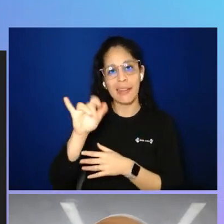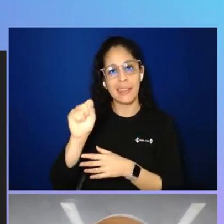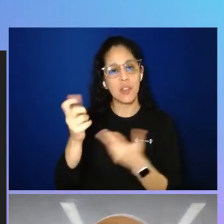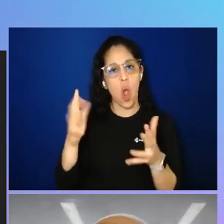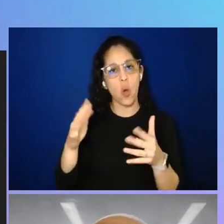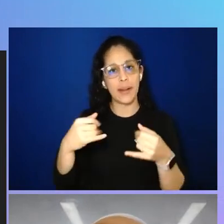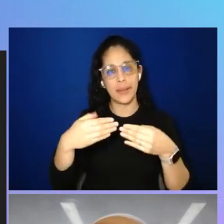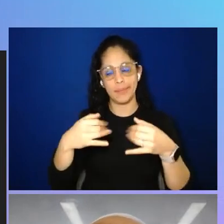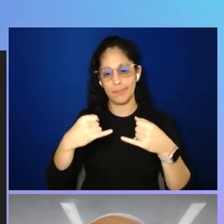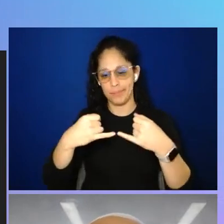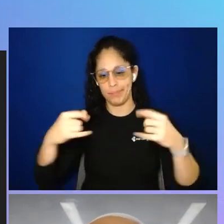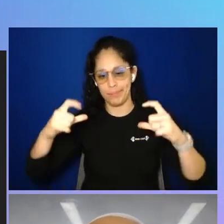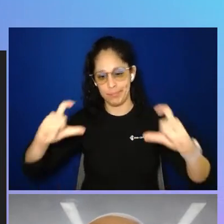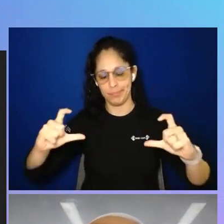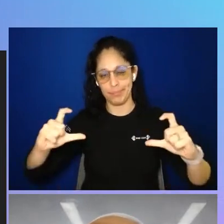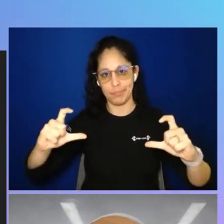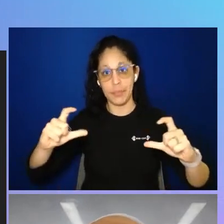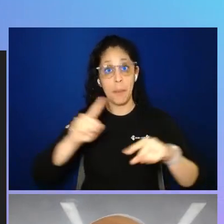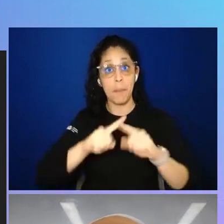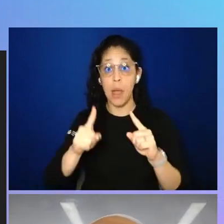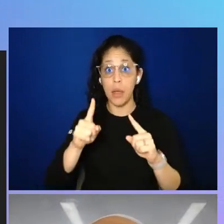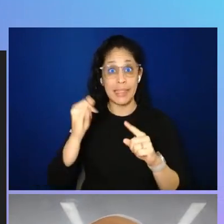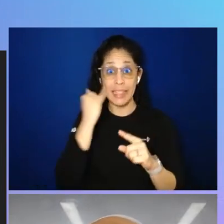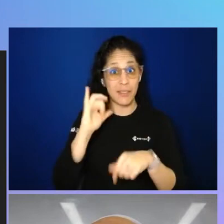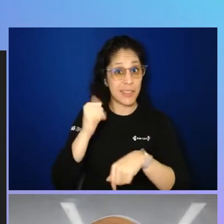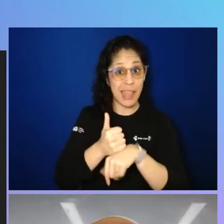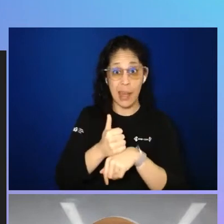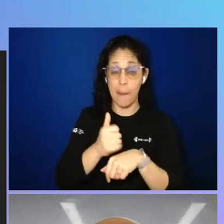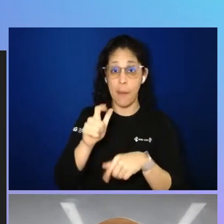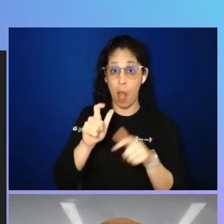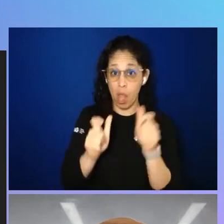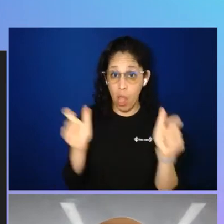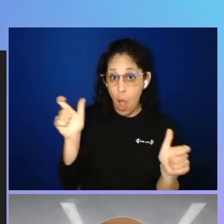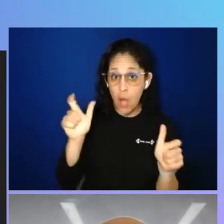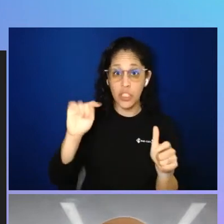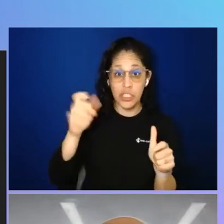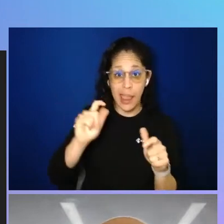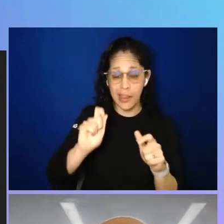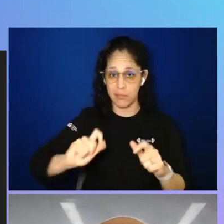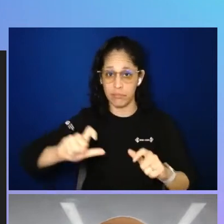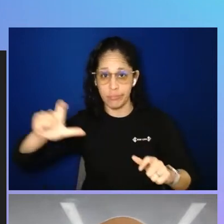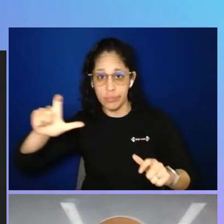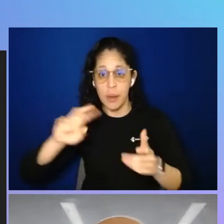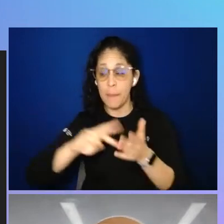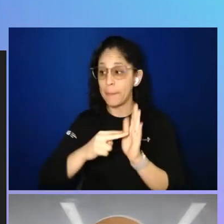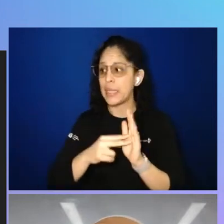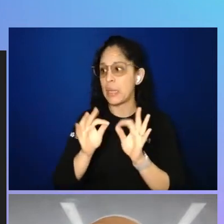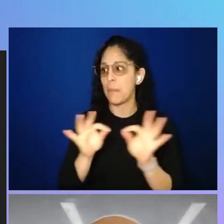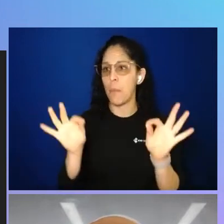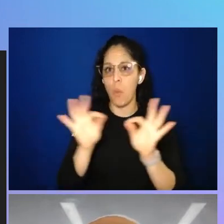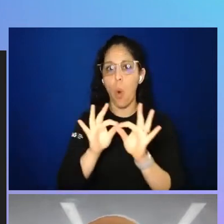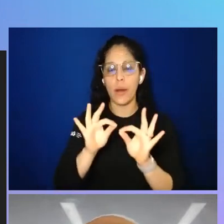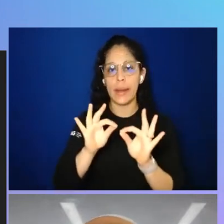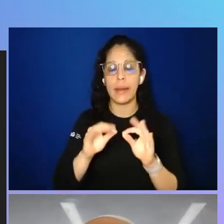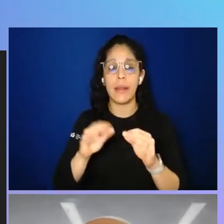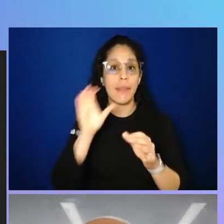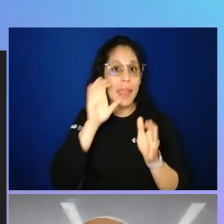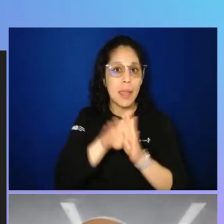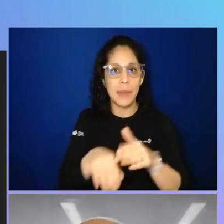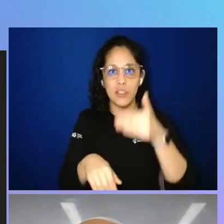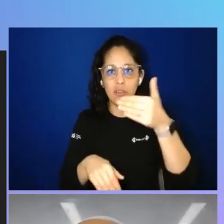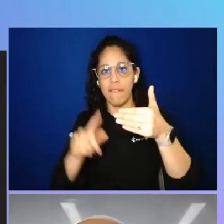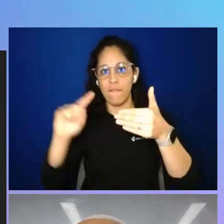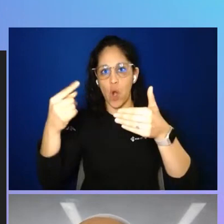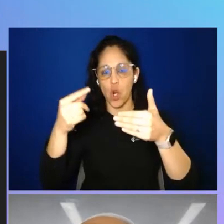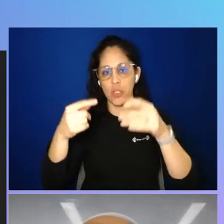when the user decides to use a larger text size, I flip the axis to vertical so the image comes first and underneath the image, the text. So